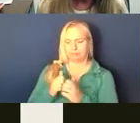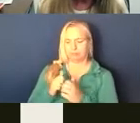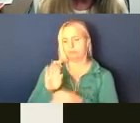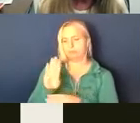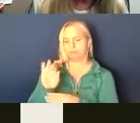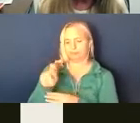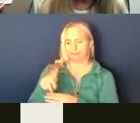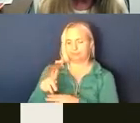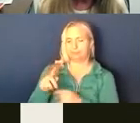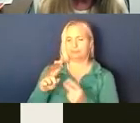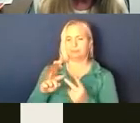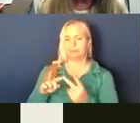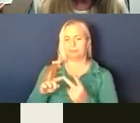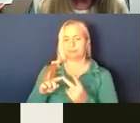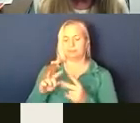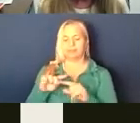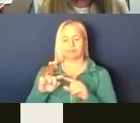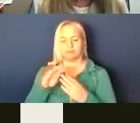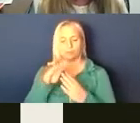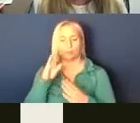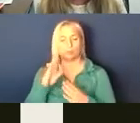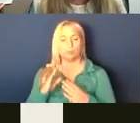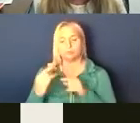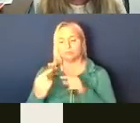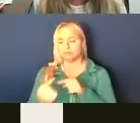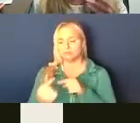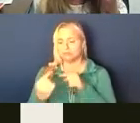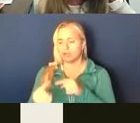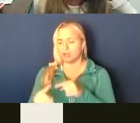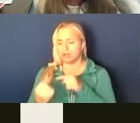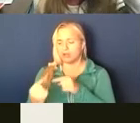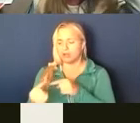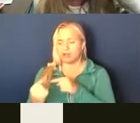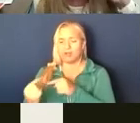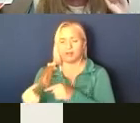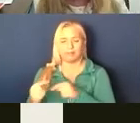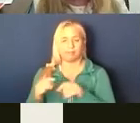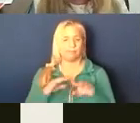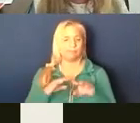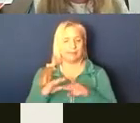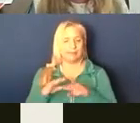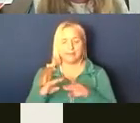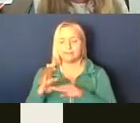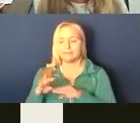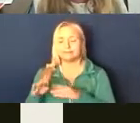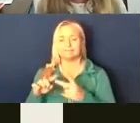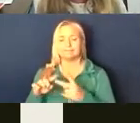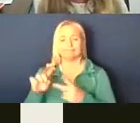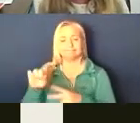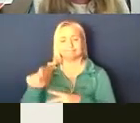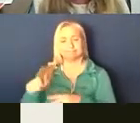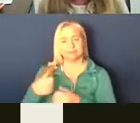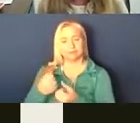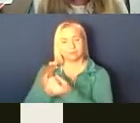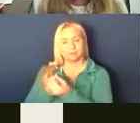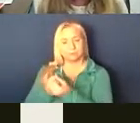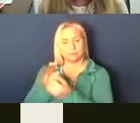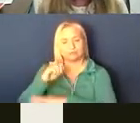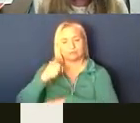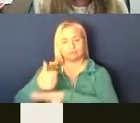and students that are struggling in terms of their behaviors and need those supports in place for them. And